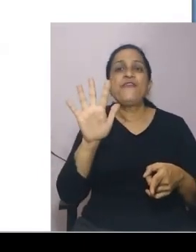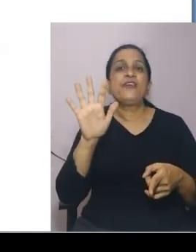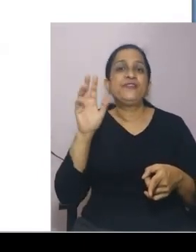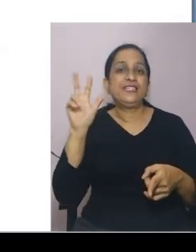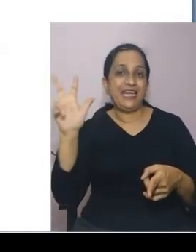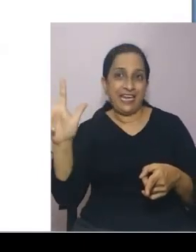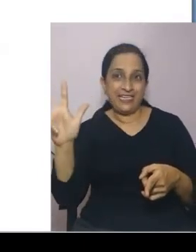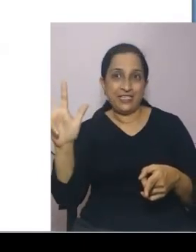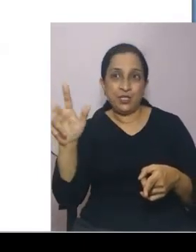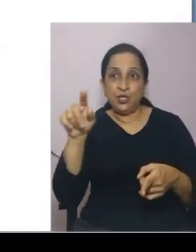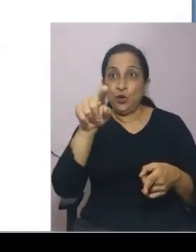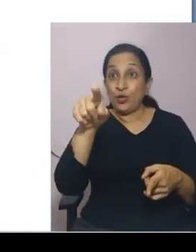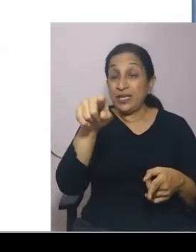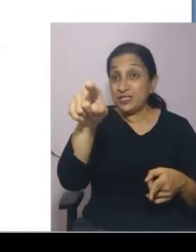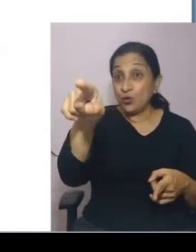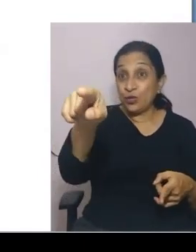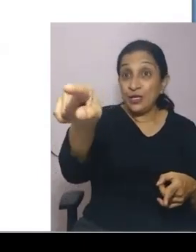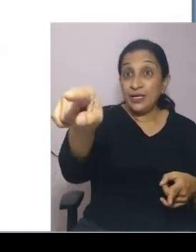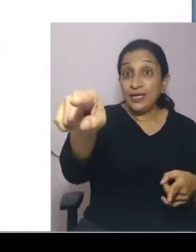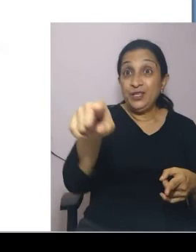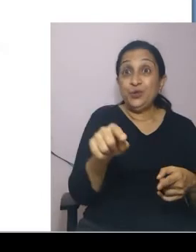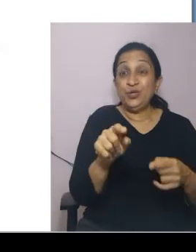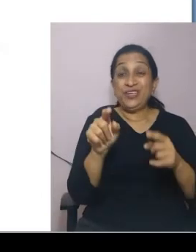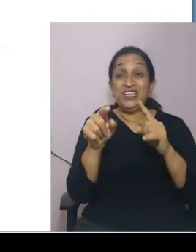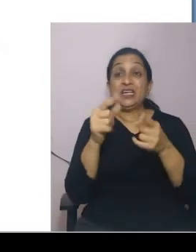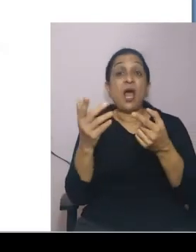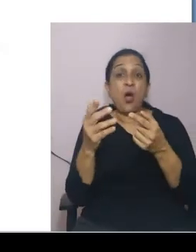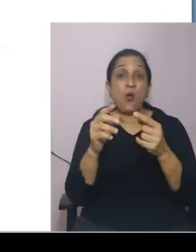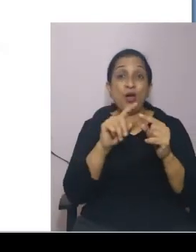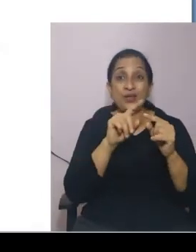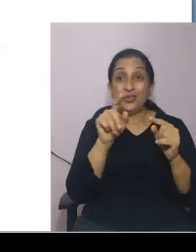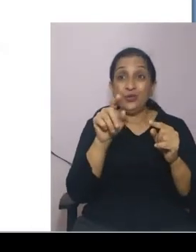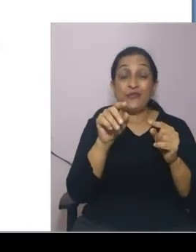vector A into vector B, the product value divided by modulus